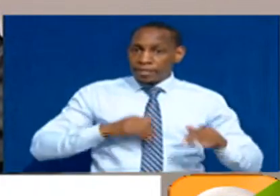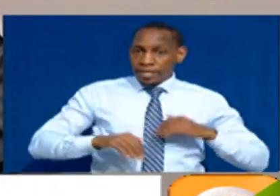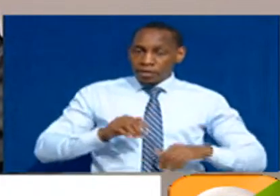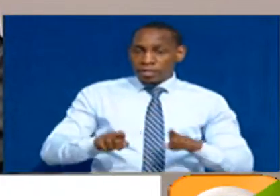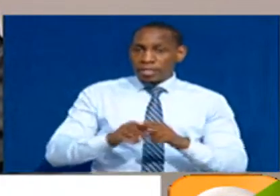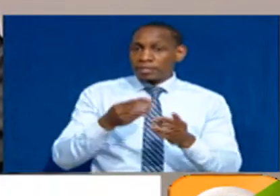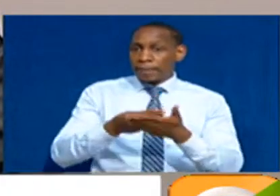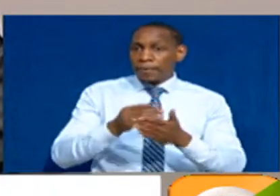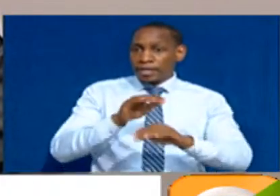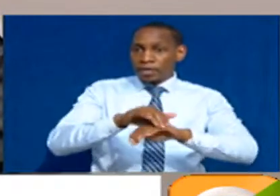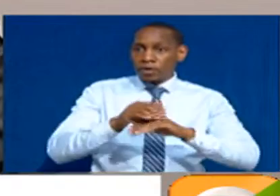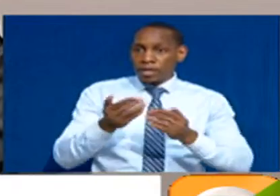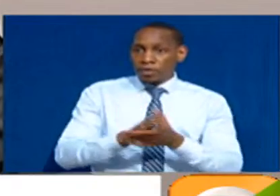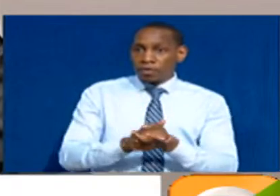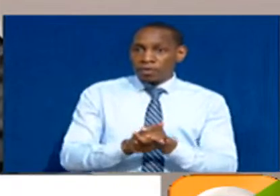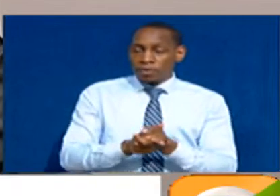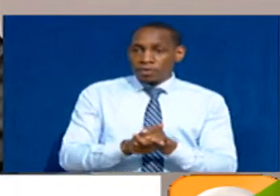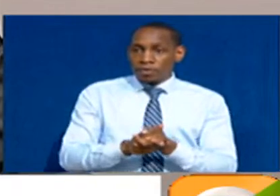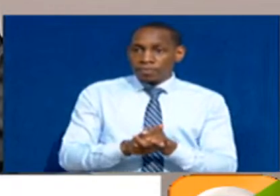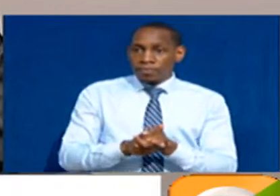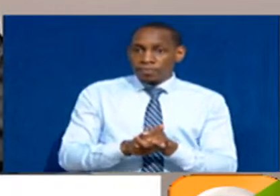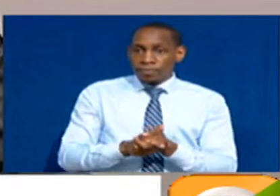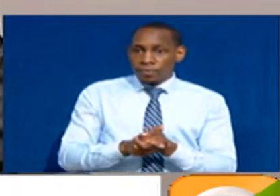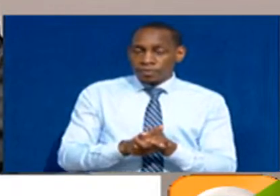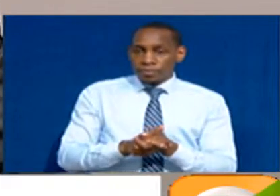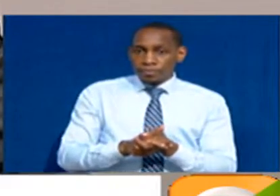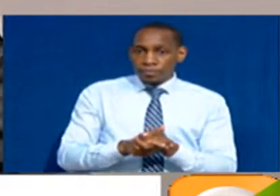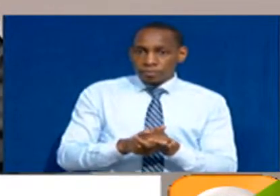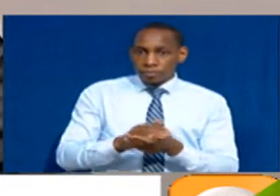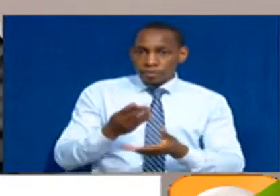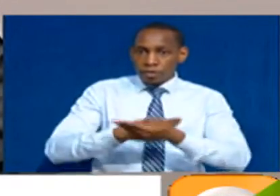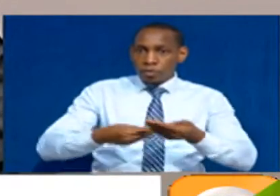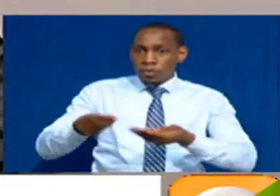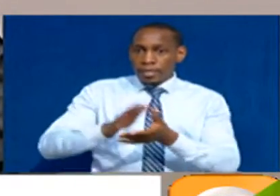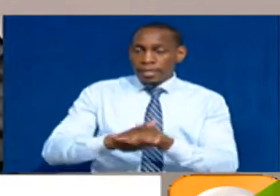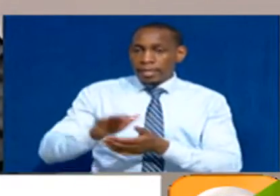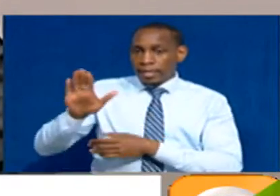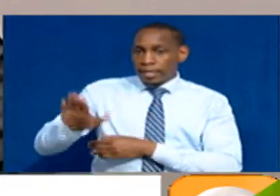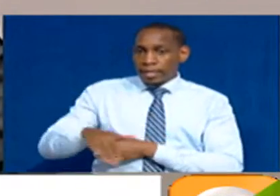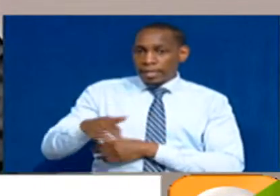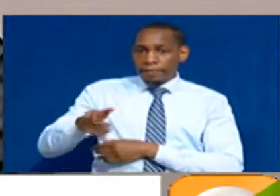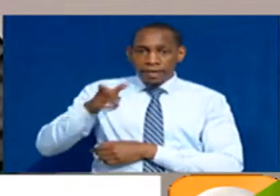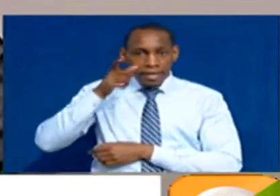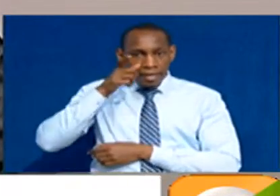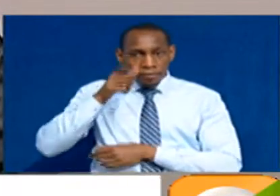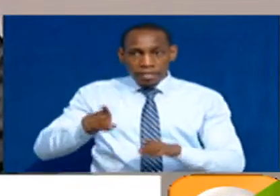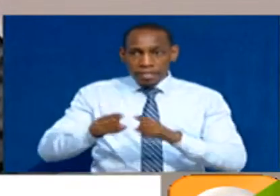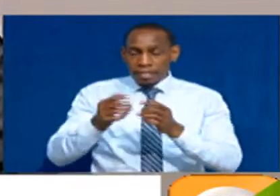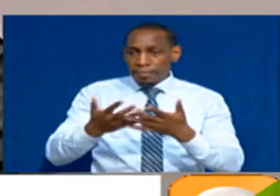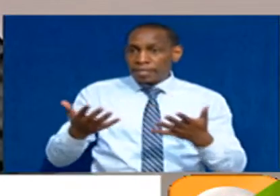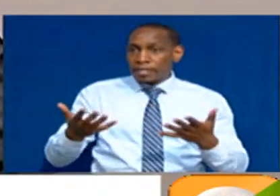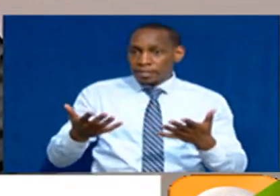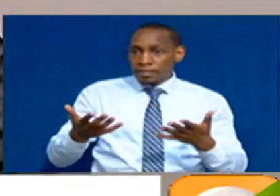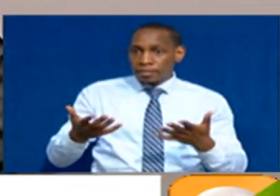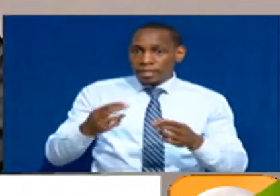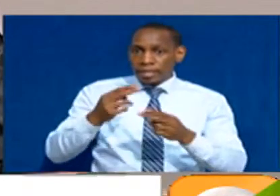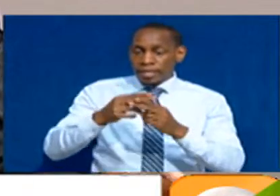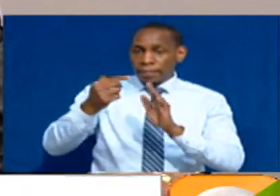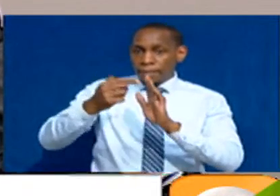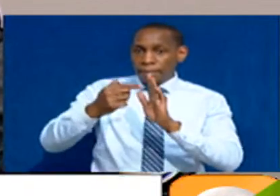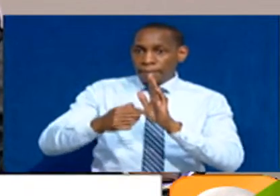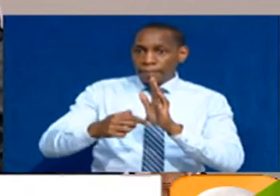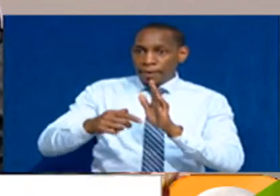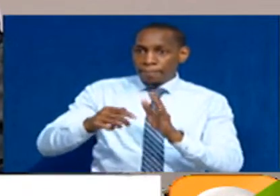It is money that is obtained from the trafficking of ivory. If you look at the list of people that are named in the Pandora